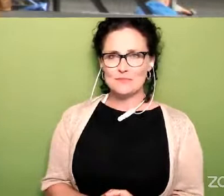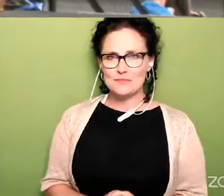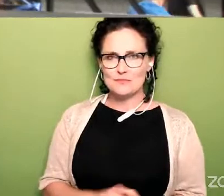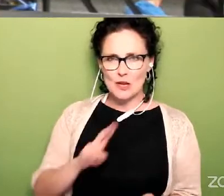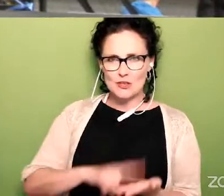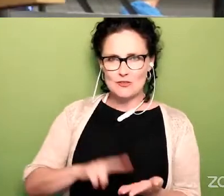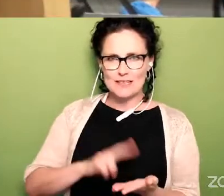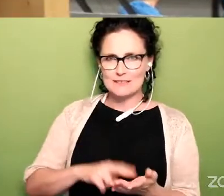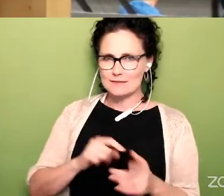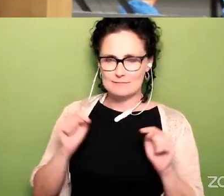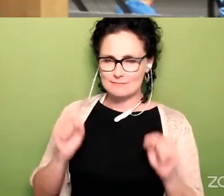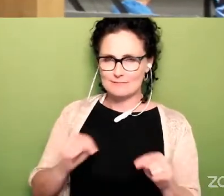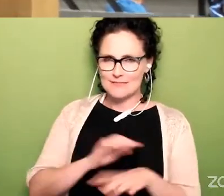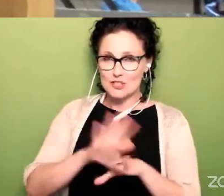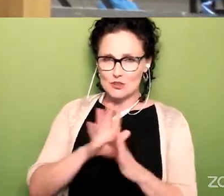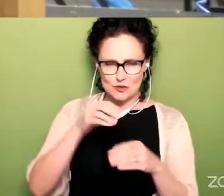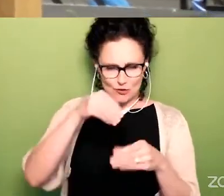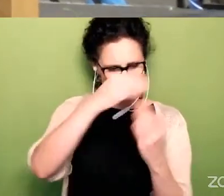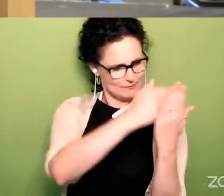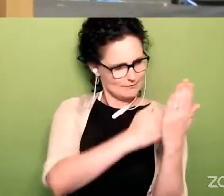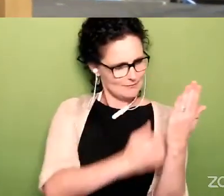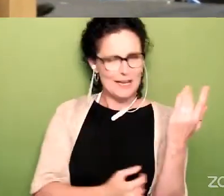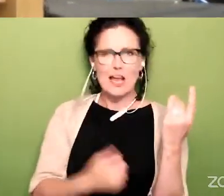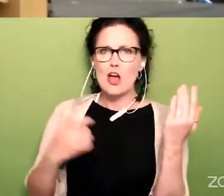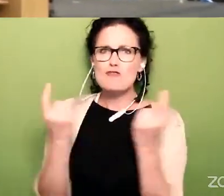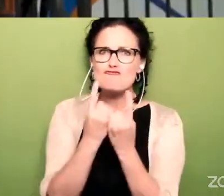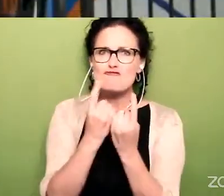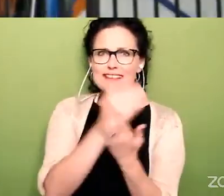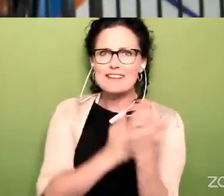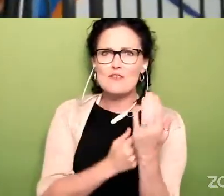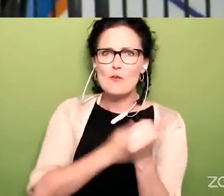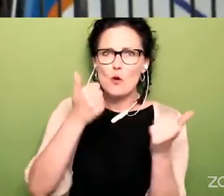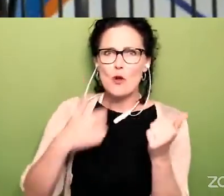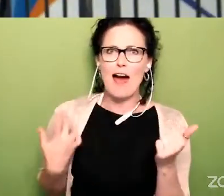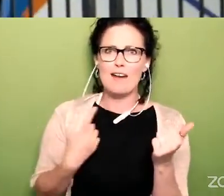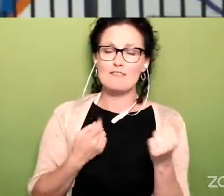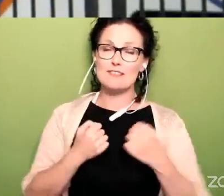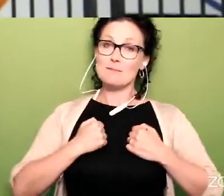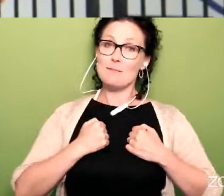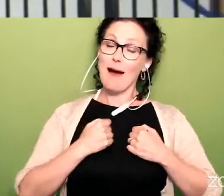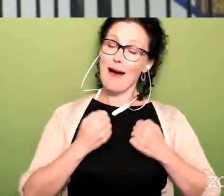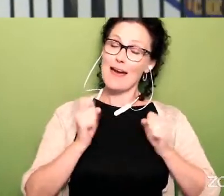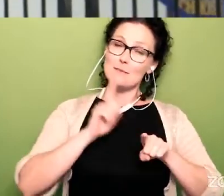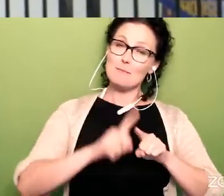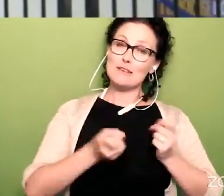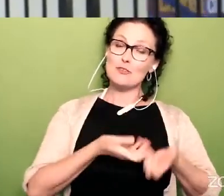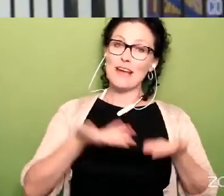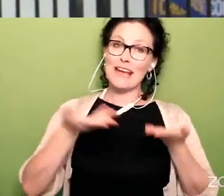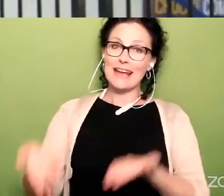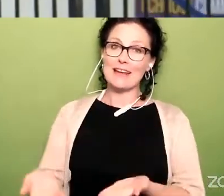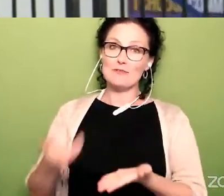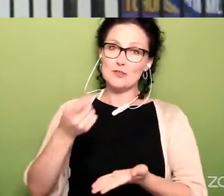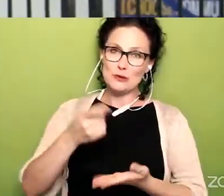This is Coventry today. And Coventry in the future lives in both of you too.